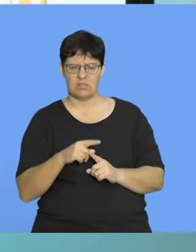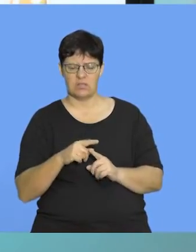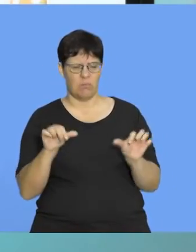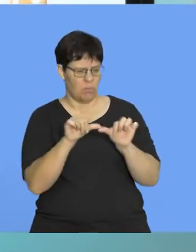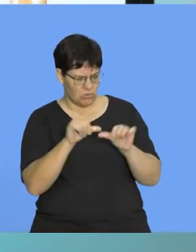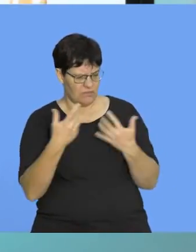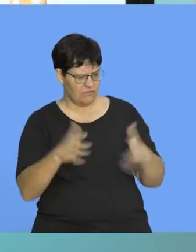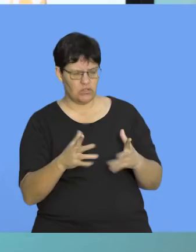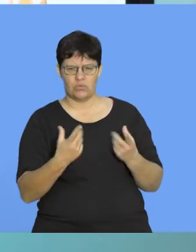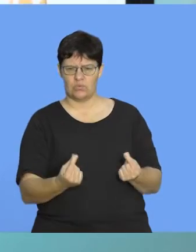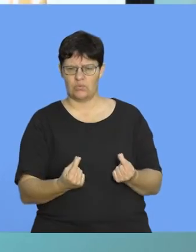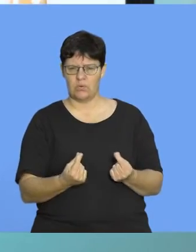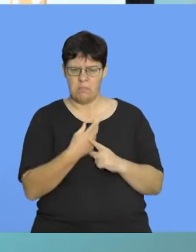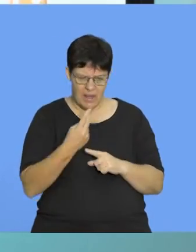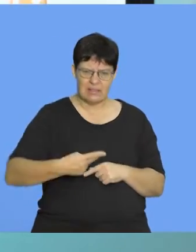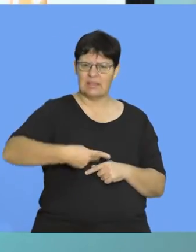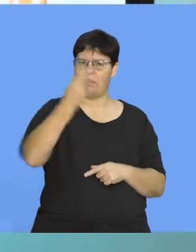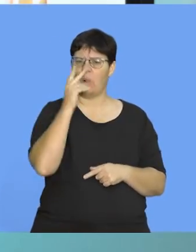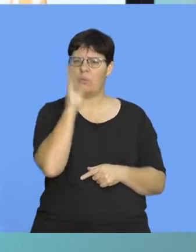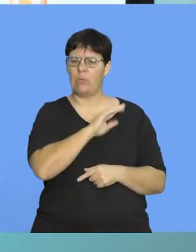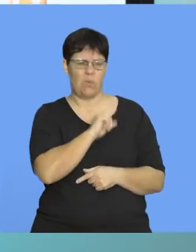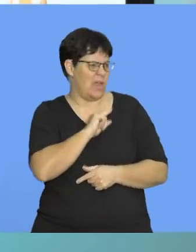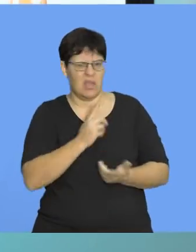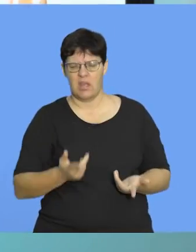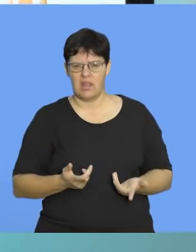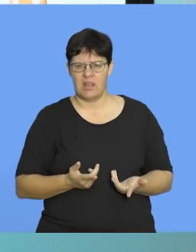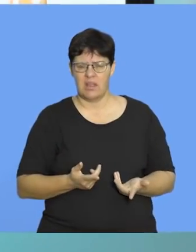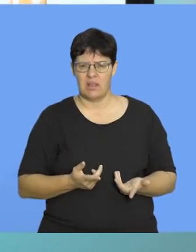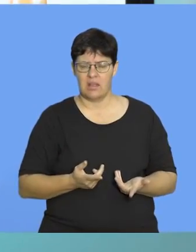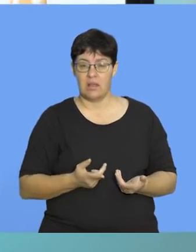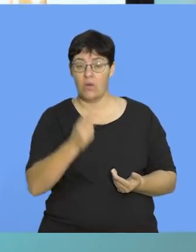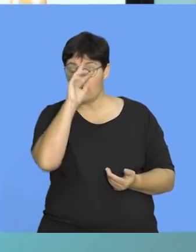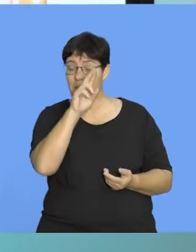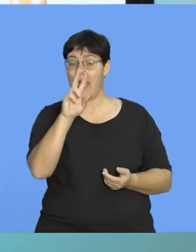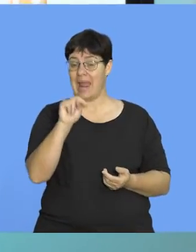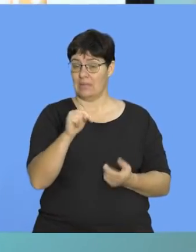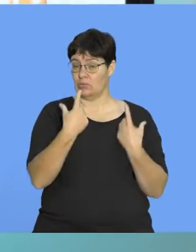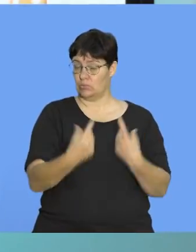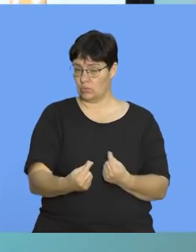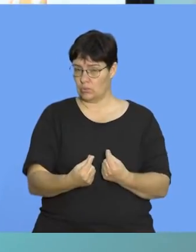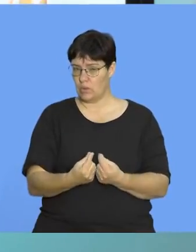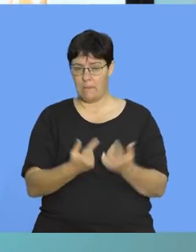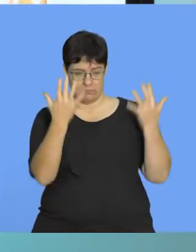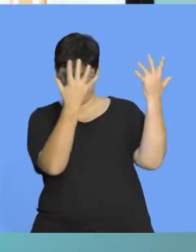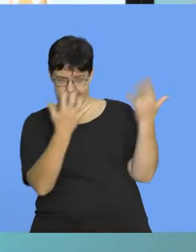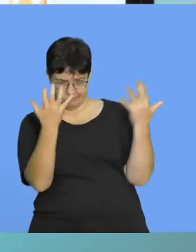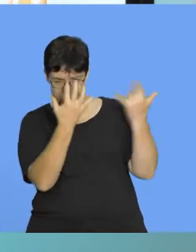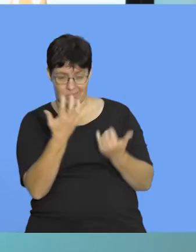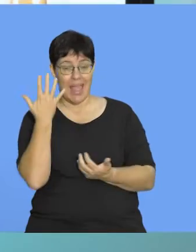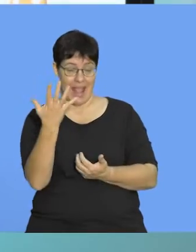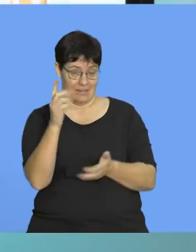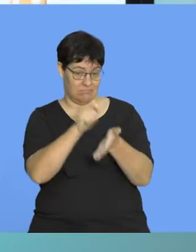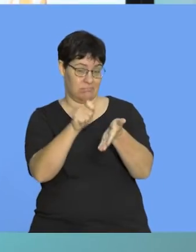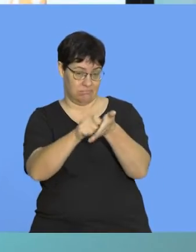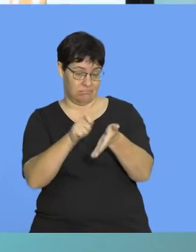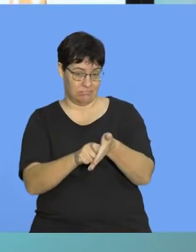so why didn't it just double? And this was quite important. Remember when Newton would have done this, he would have done all the calculations by